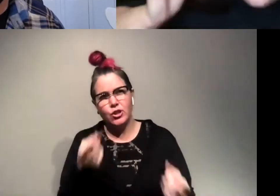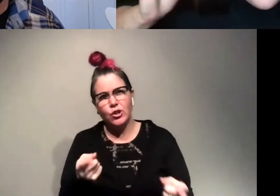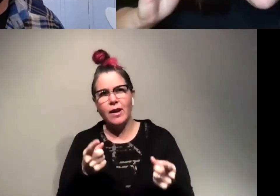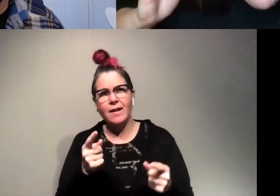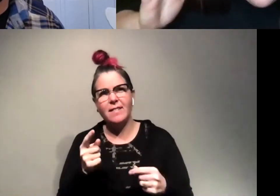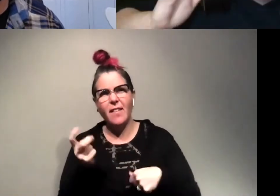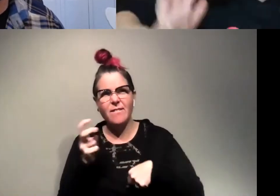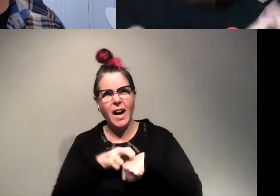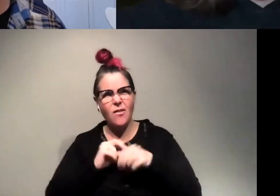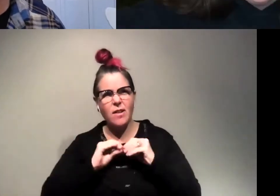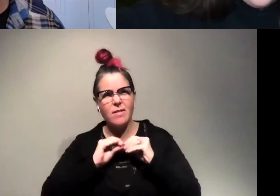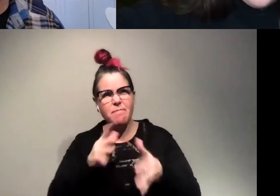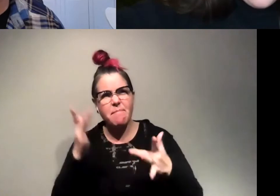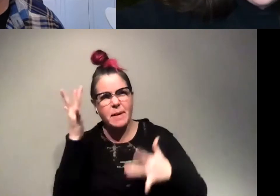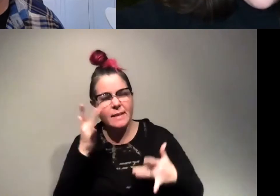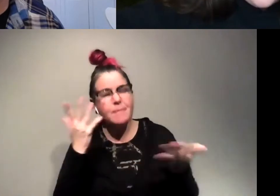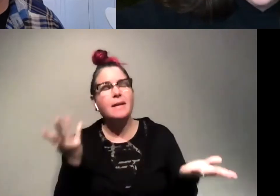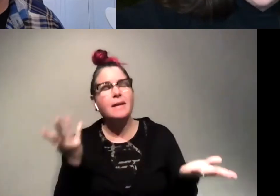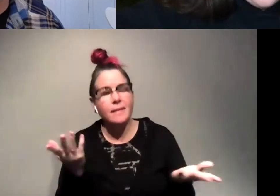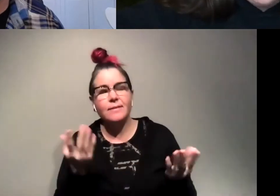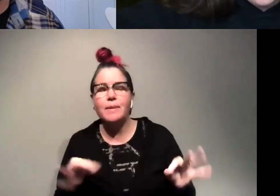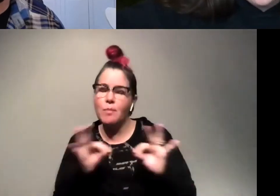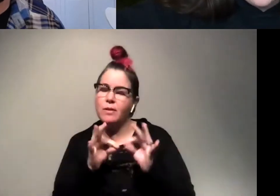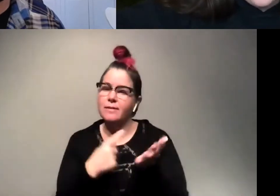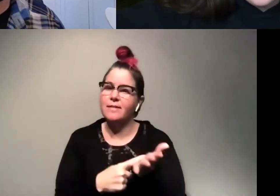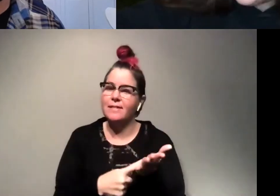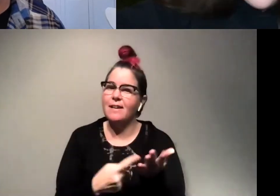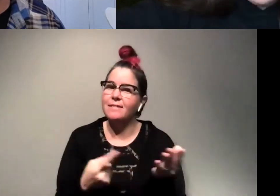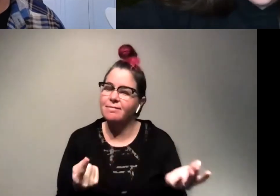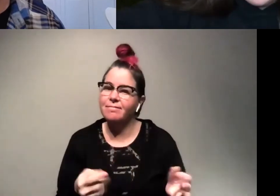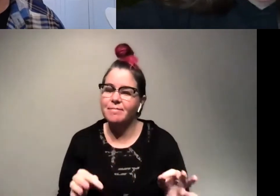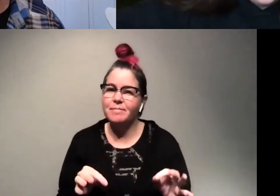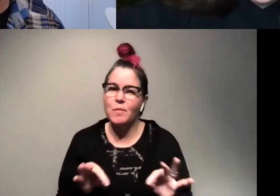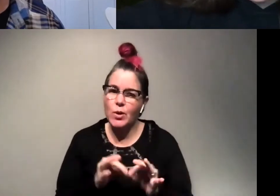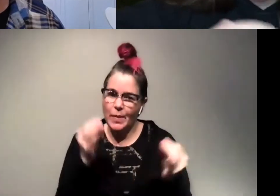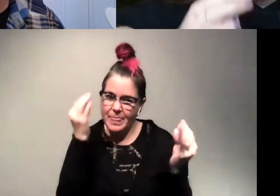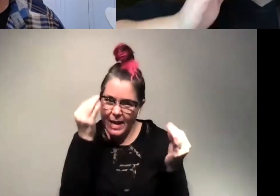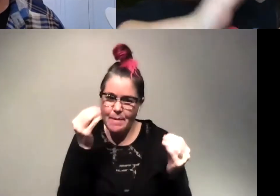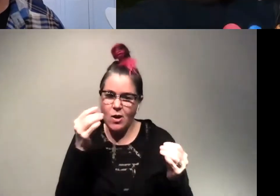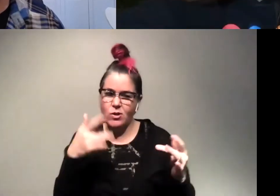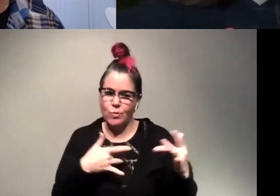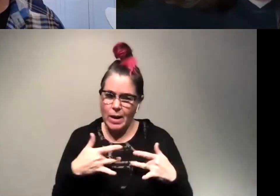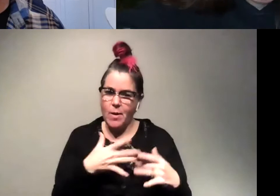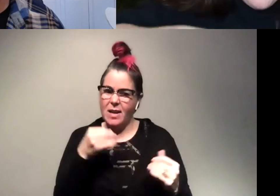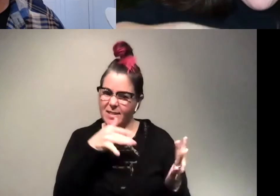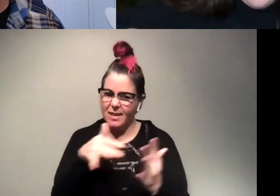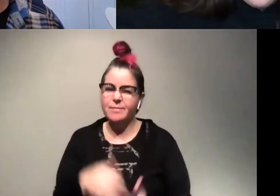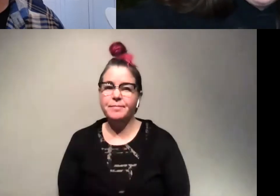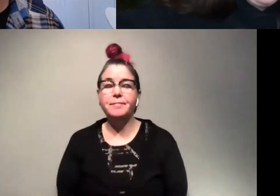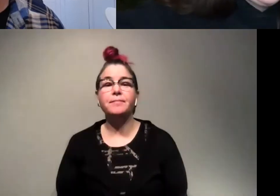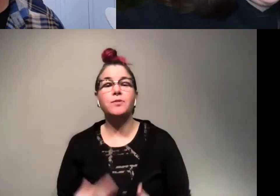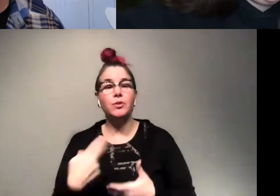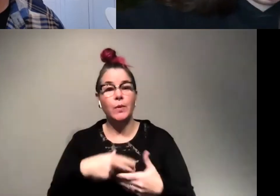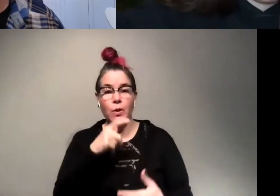but we still got to talk about it because it's still a big thing that we have to think about, worry about, study. Today we are joined by